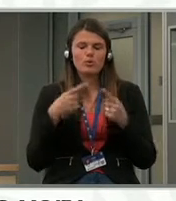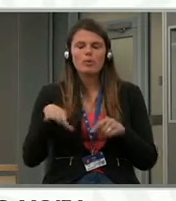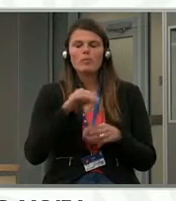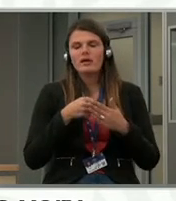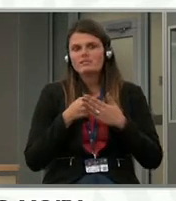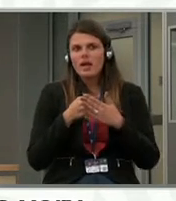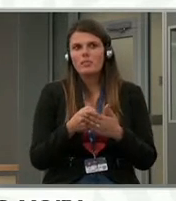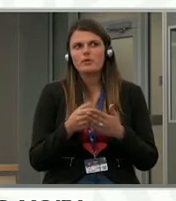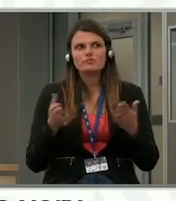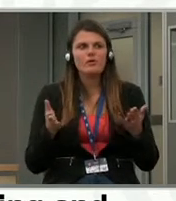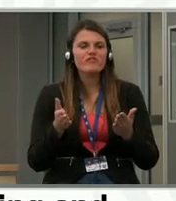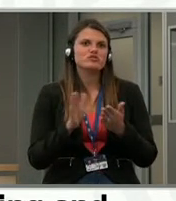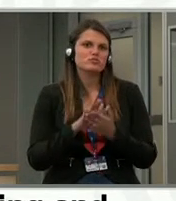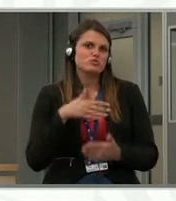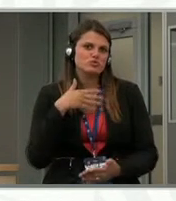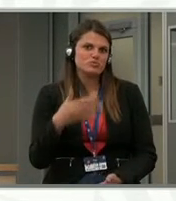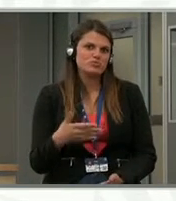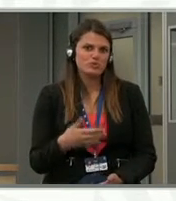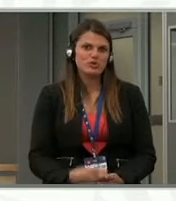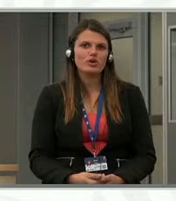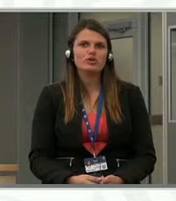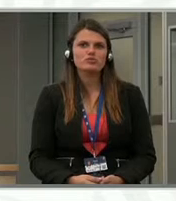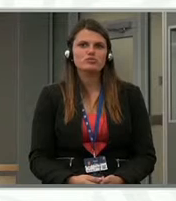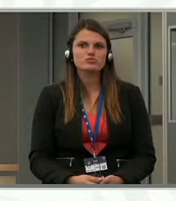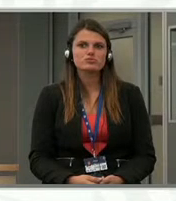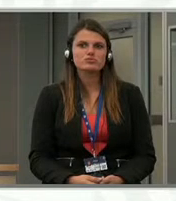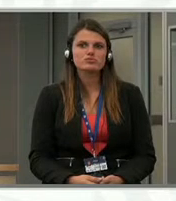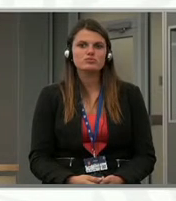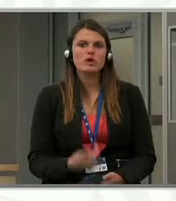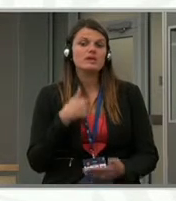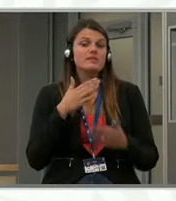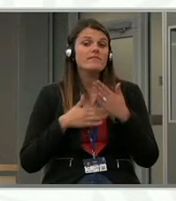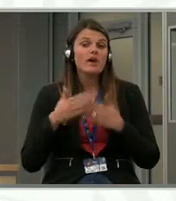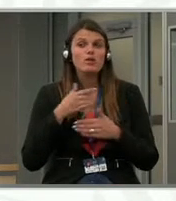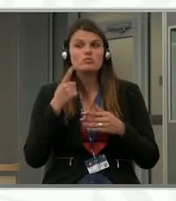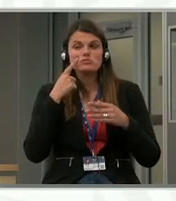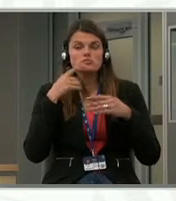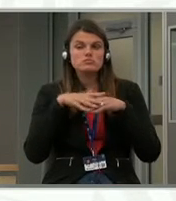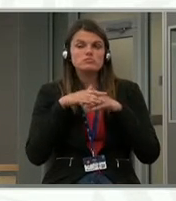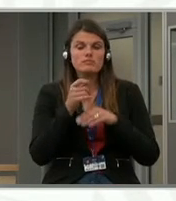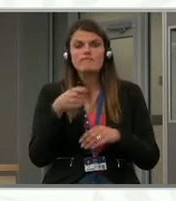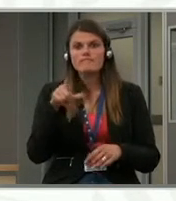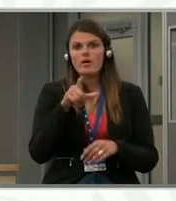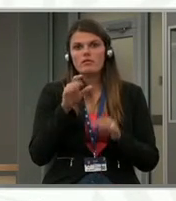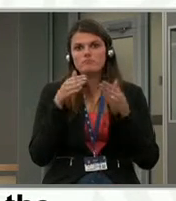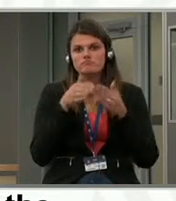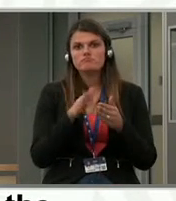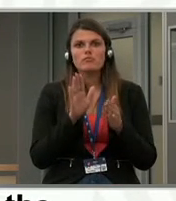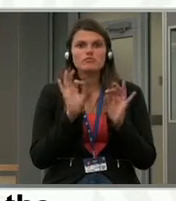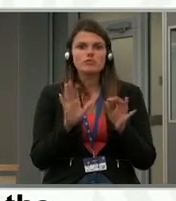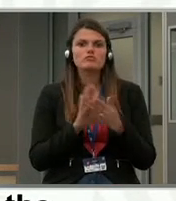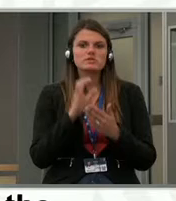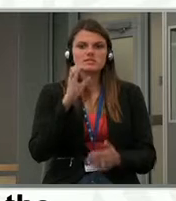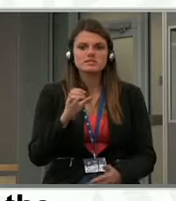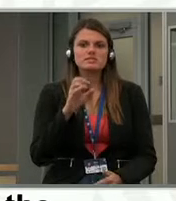for. I would like to focus for a moment on the CRPD, as the